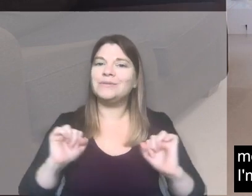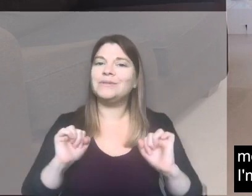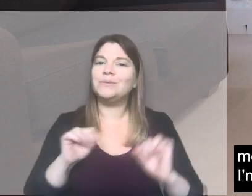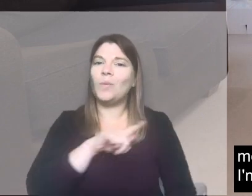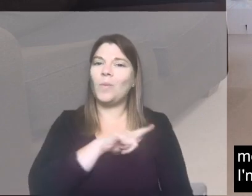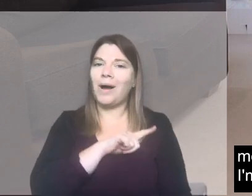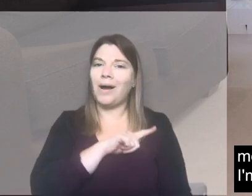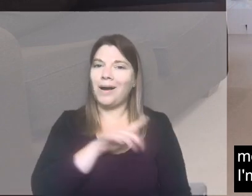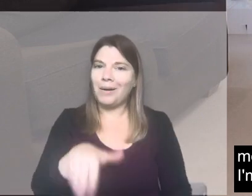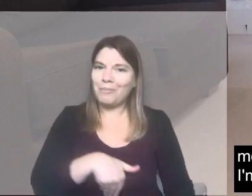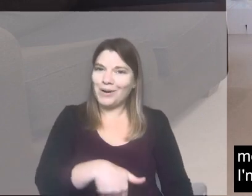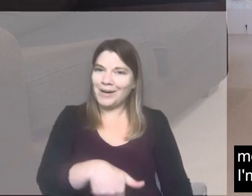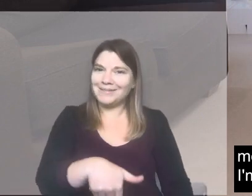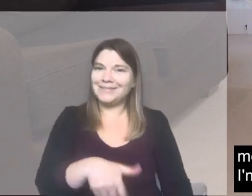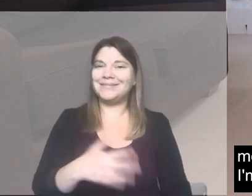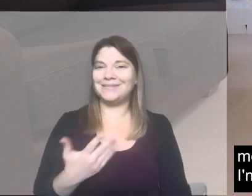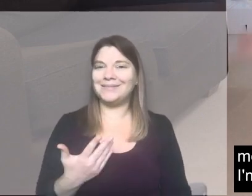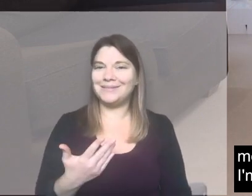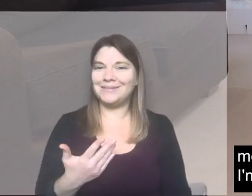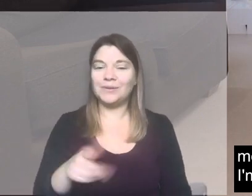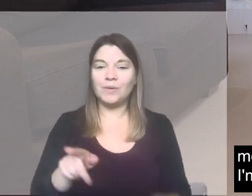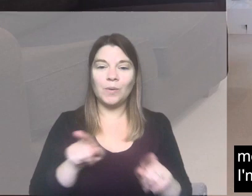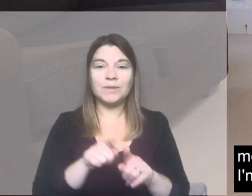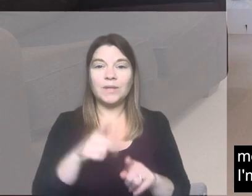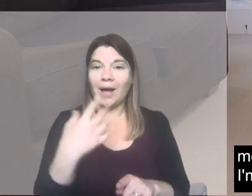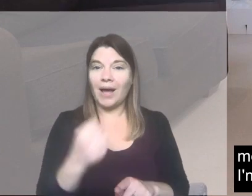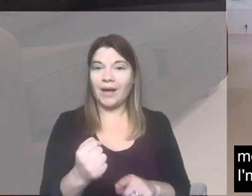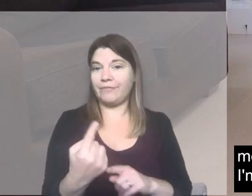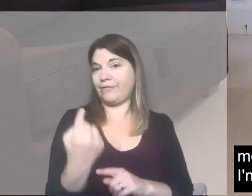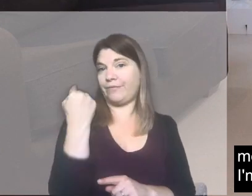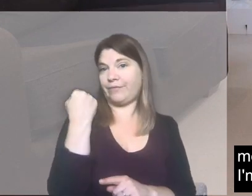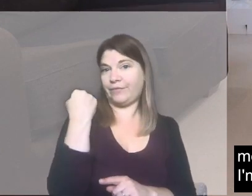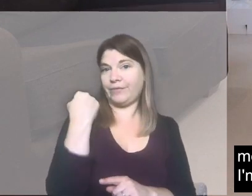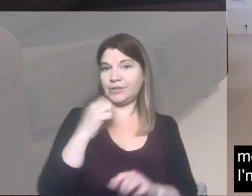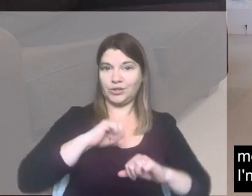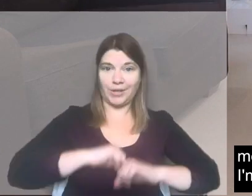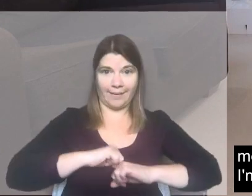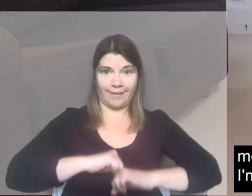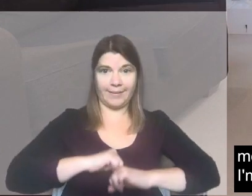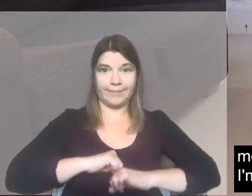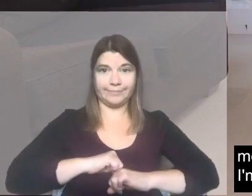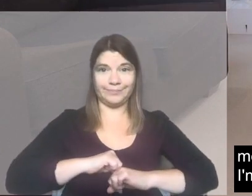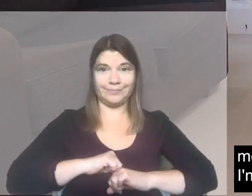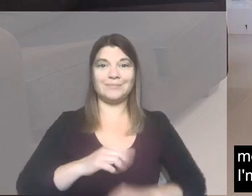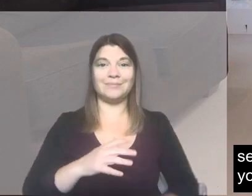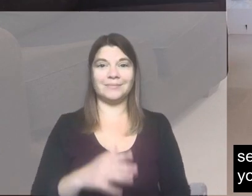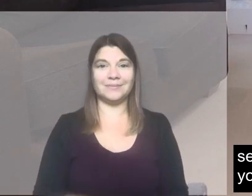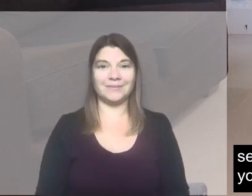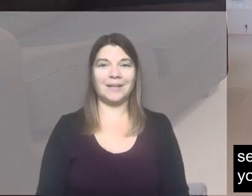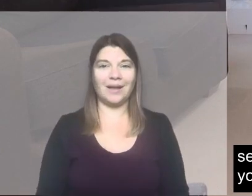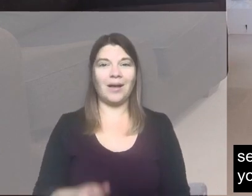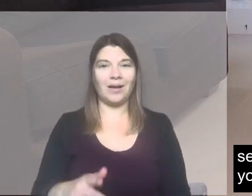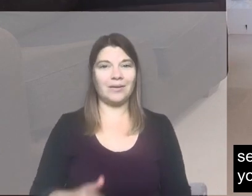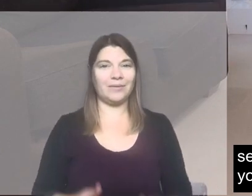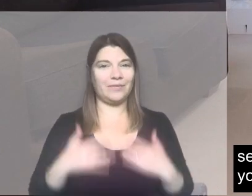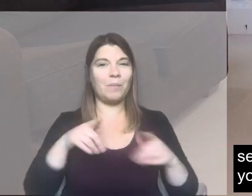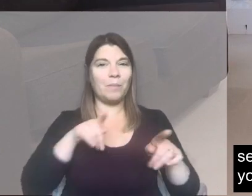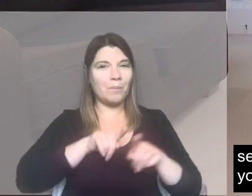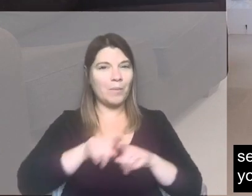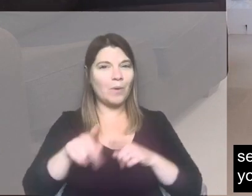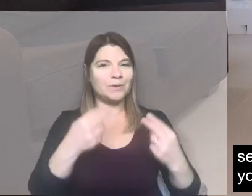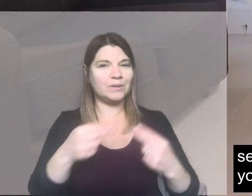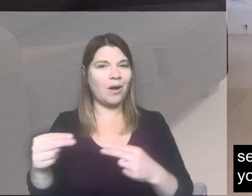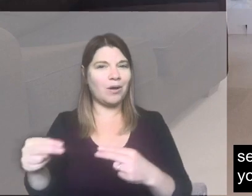at the moment. So I've also kept a chair here. I'm intending to do most of the session seated today.